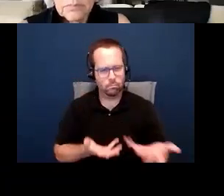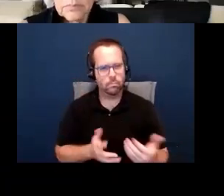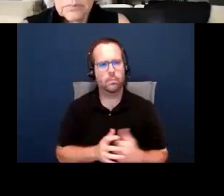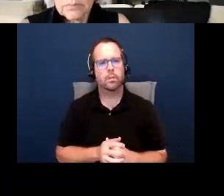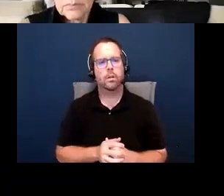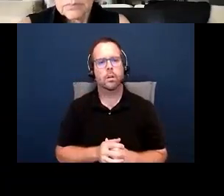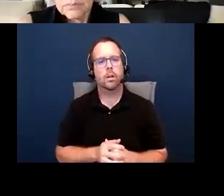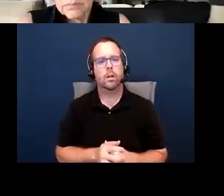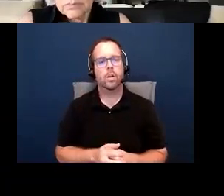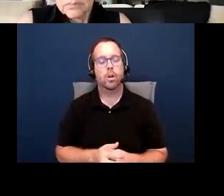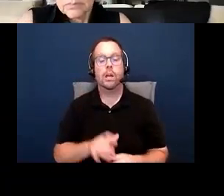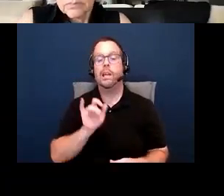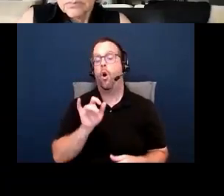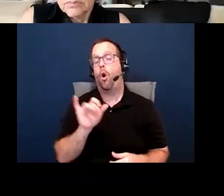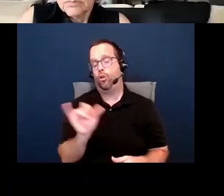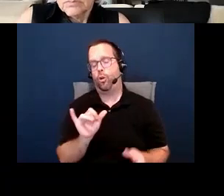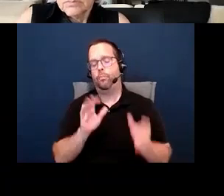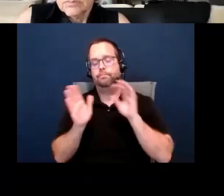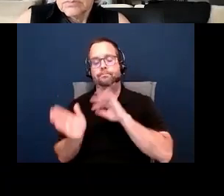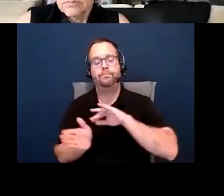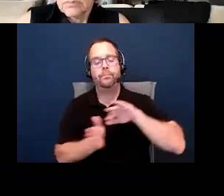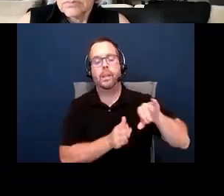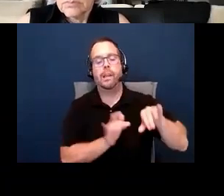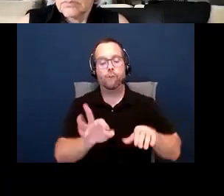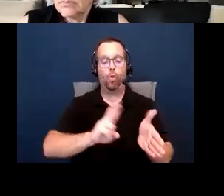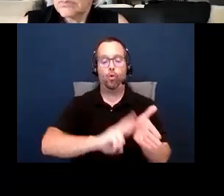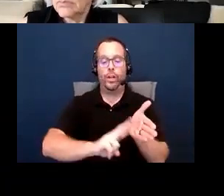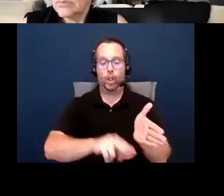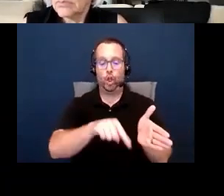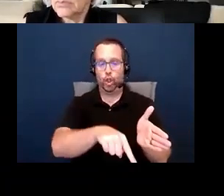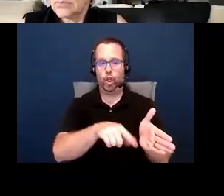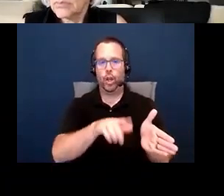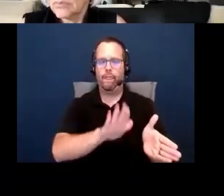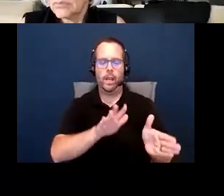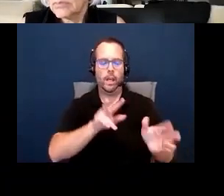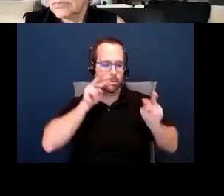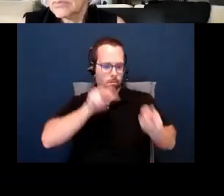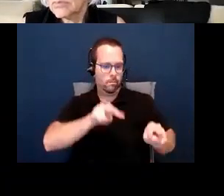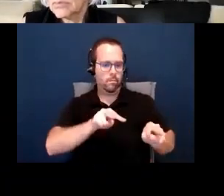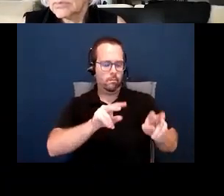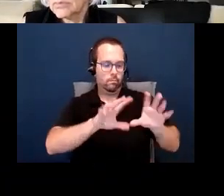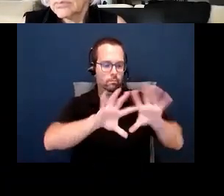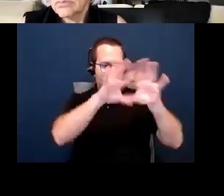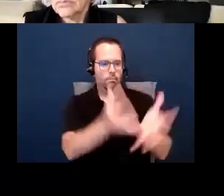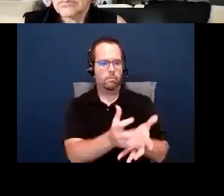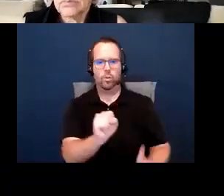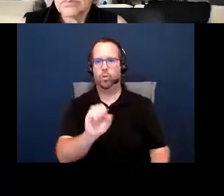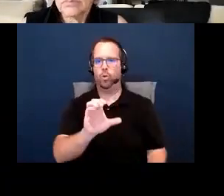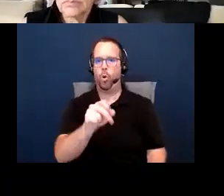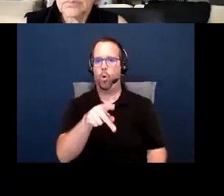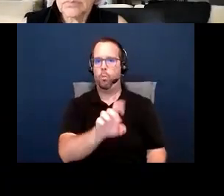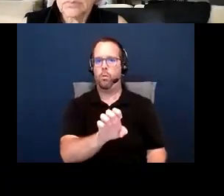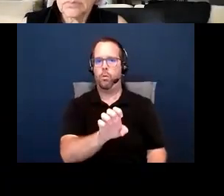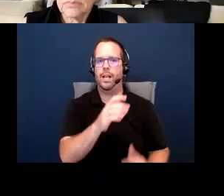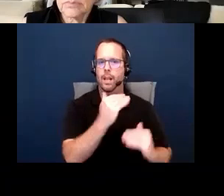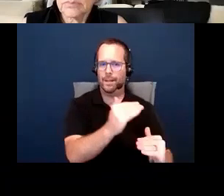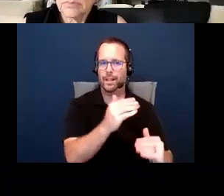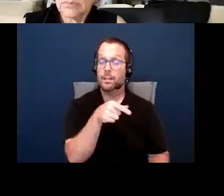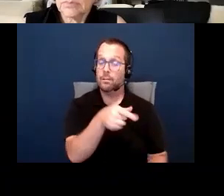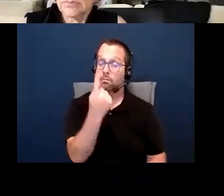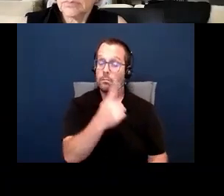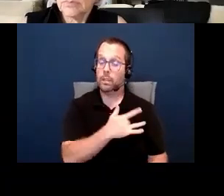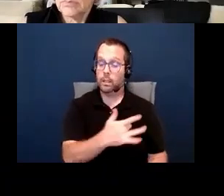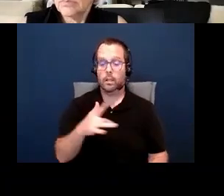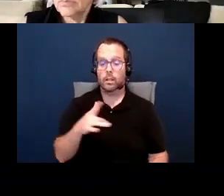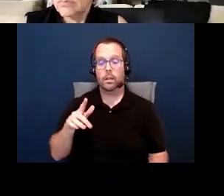scope of your research is limited, because these are, for the most part, these are state and national data sets. So, but sometimes